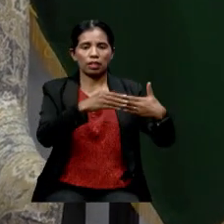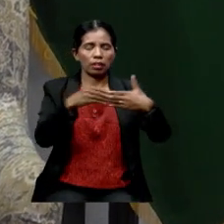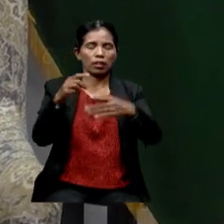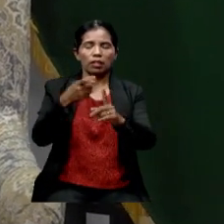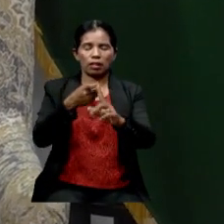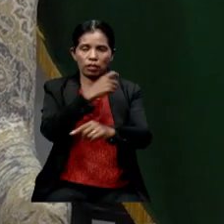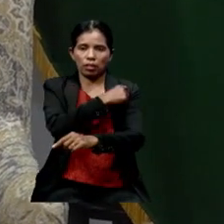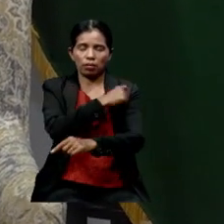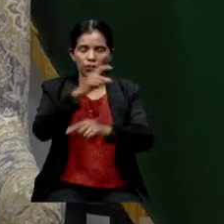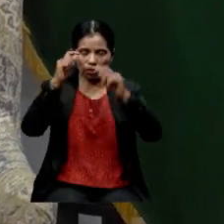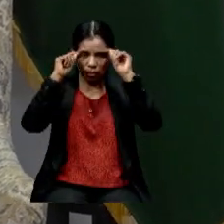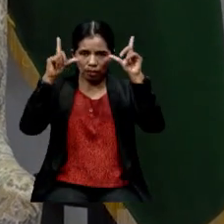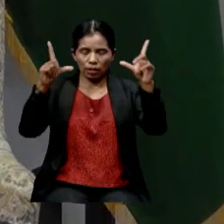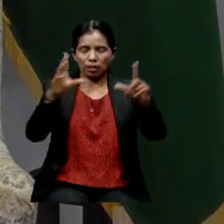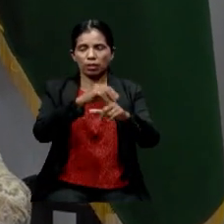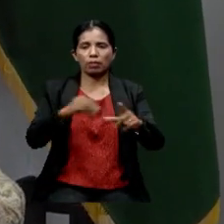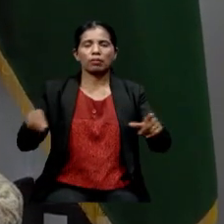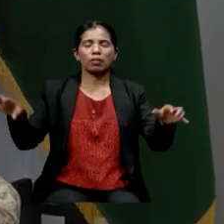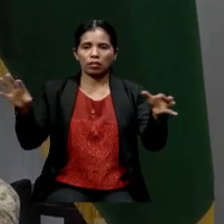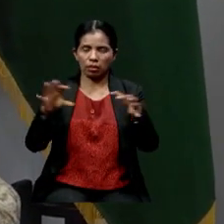to join, and he will send